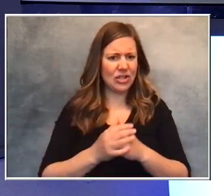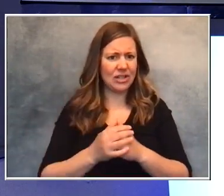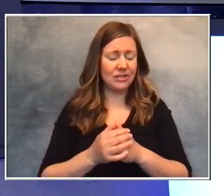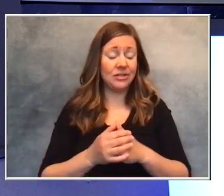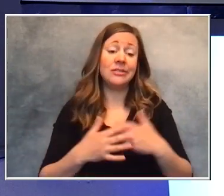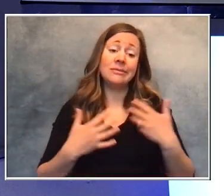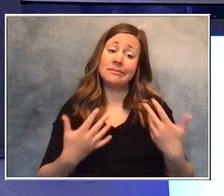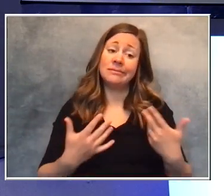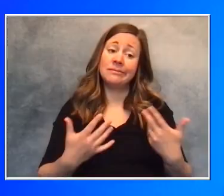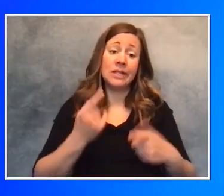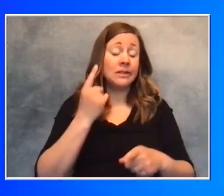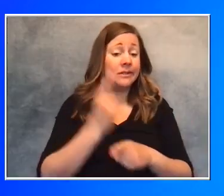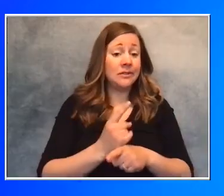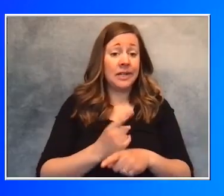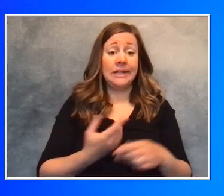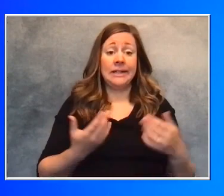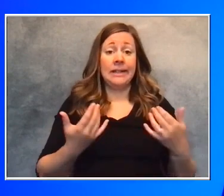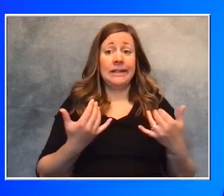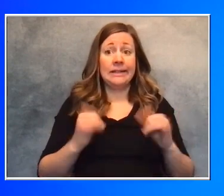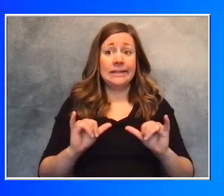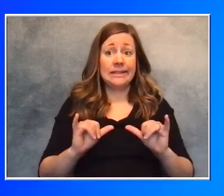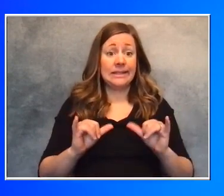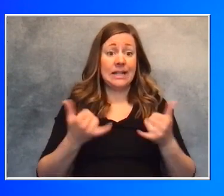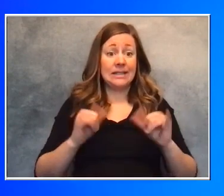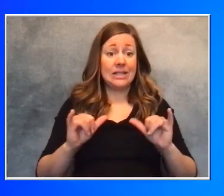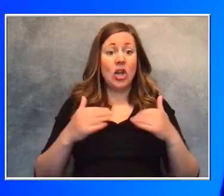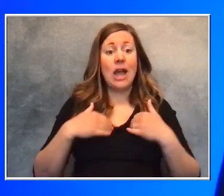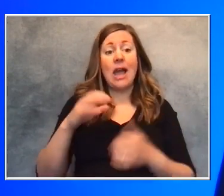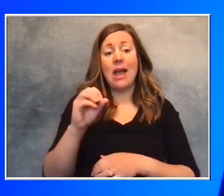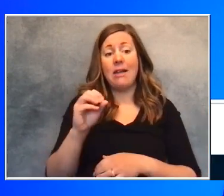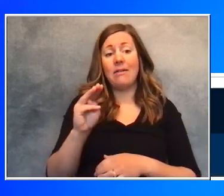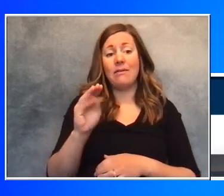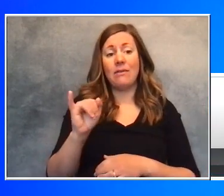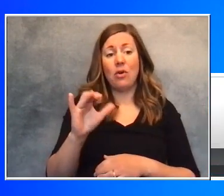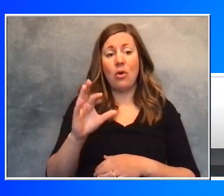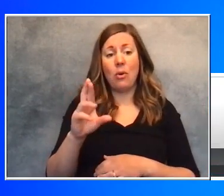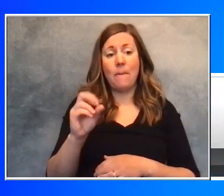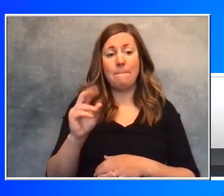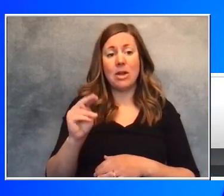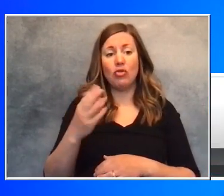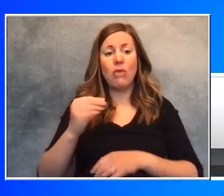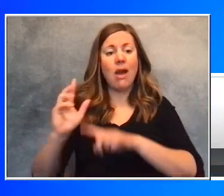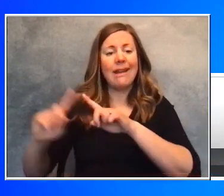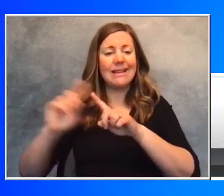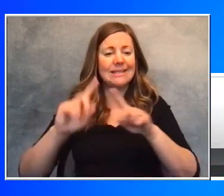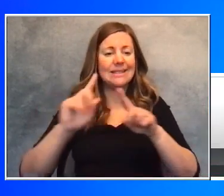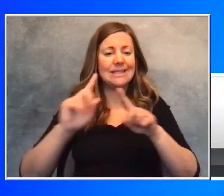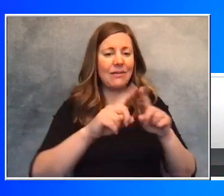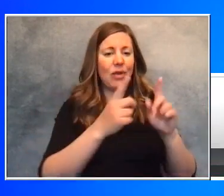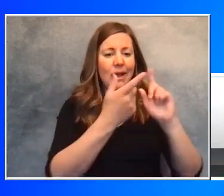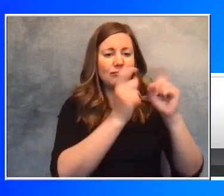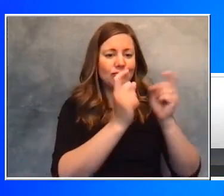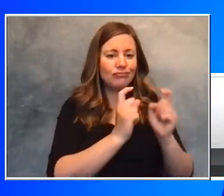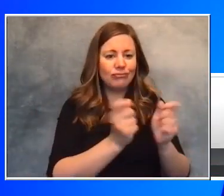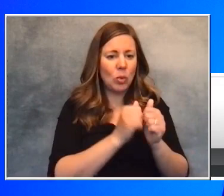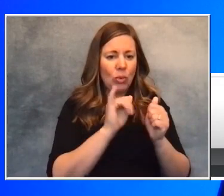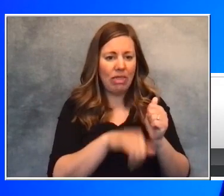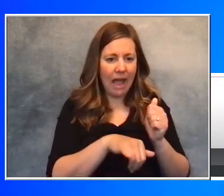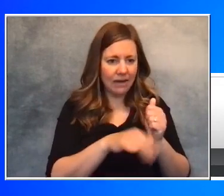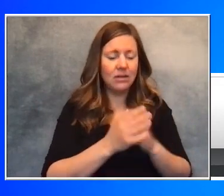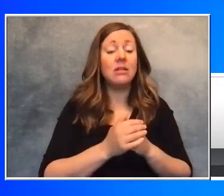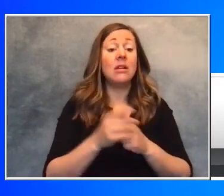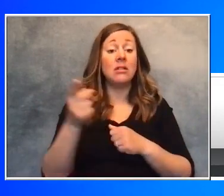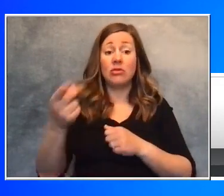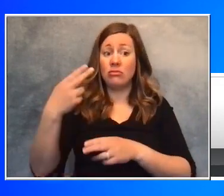still dealing with Omicron and various variations of Omicron, which, as you mentioned, is a very,